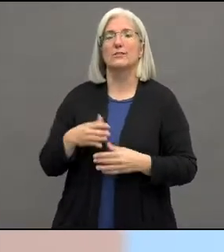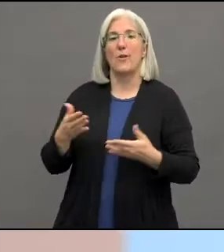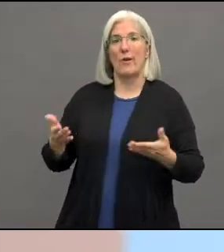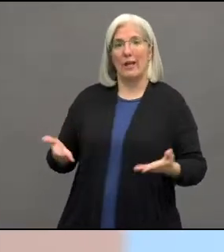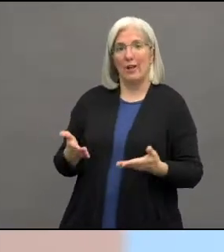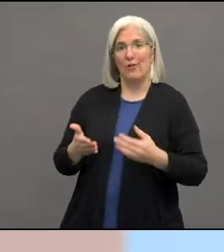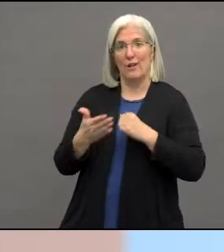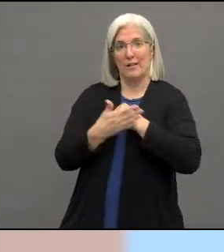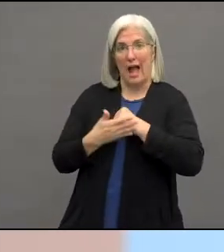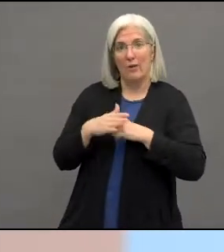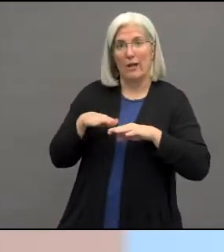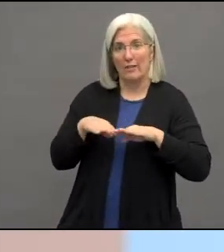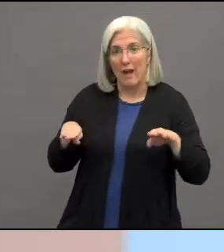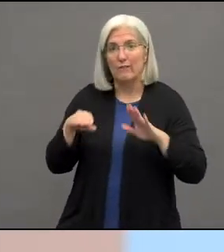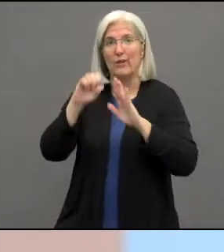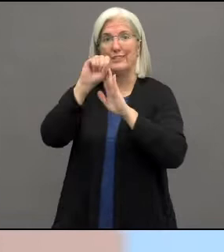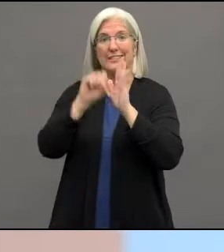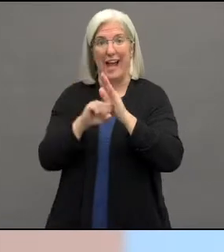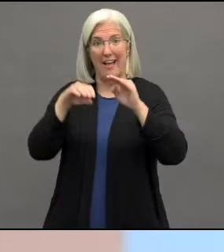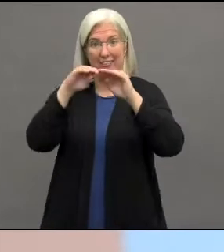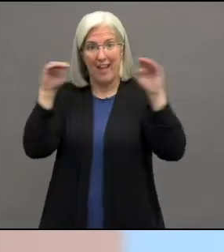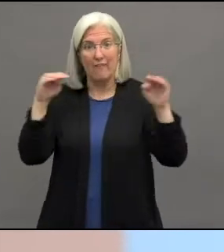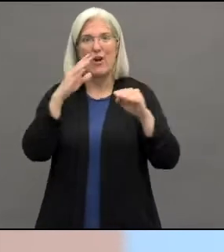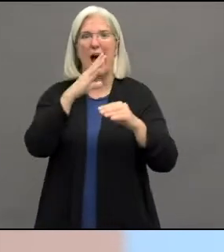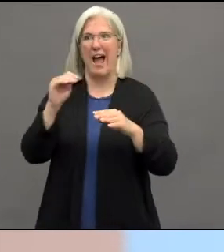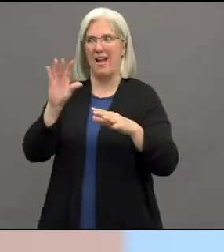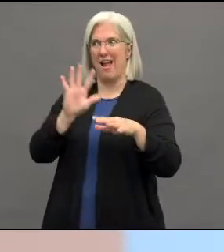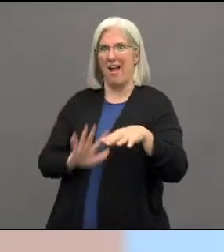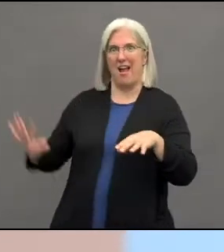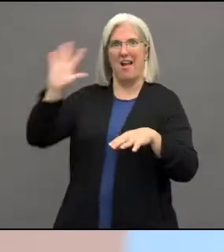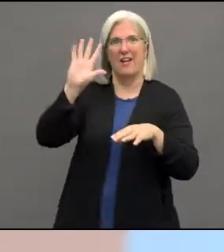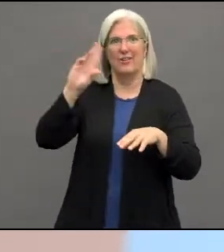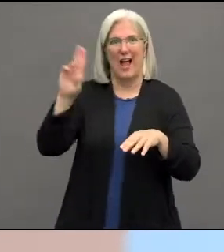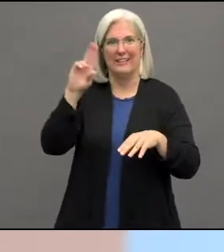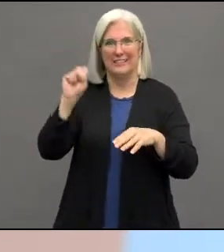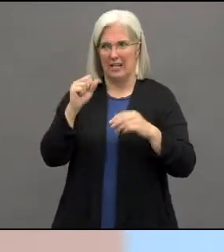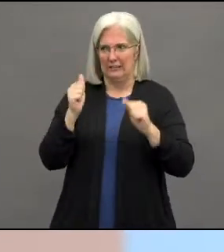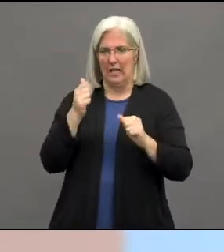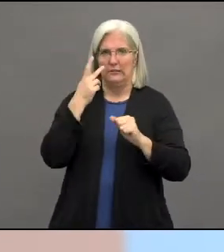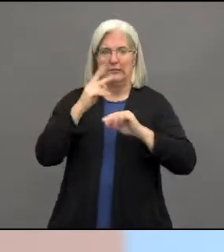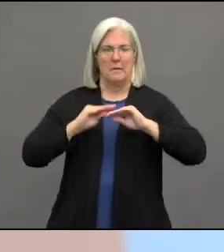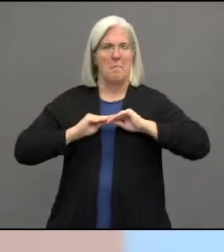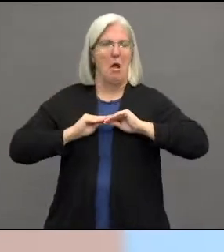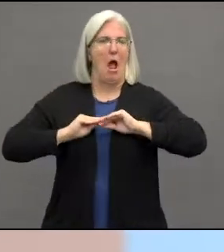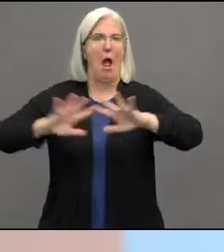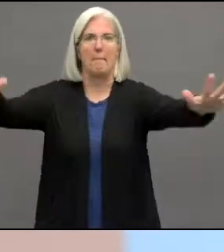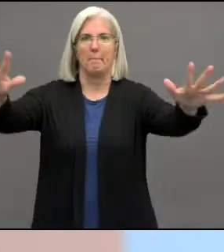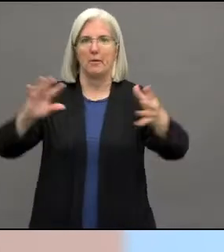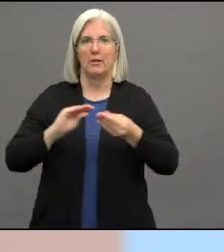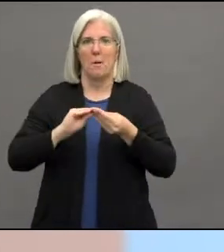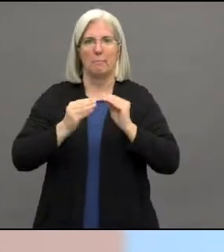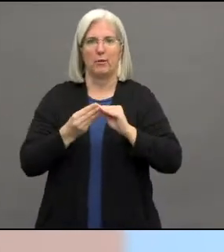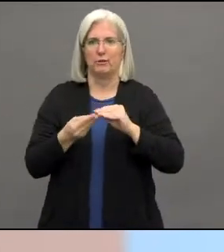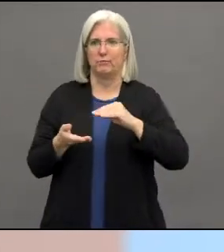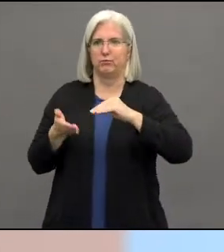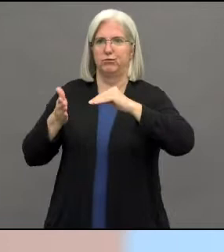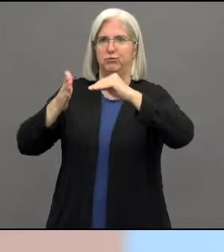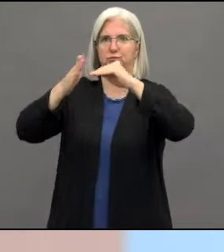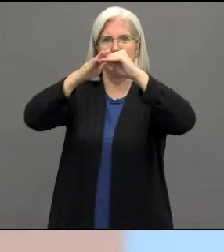across the country as well. This wave itself, it's moving pretty fast, and we are